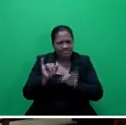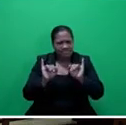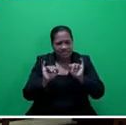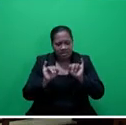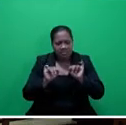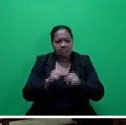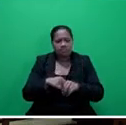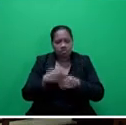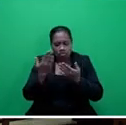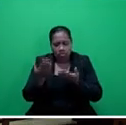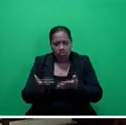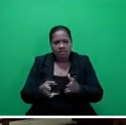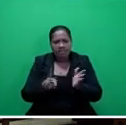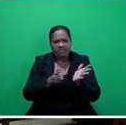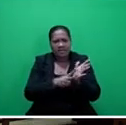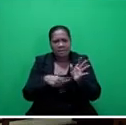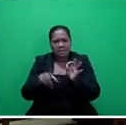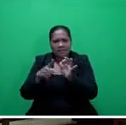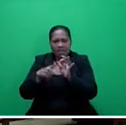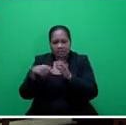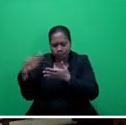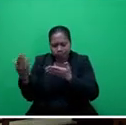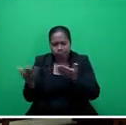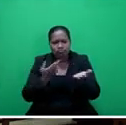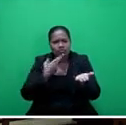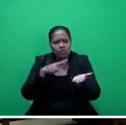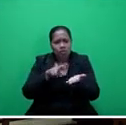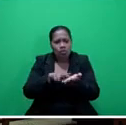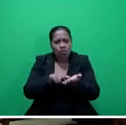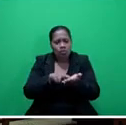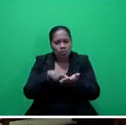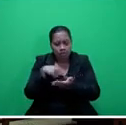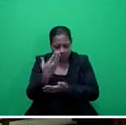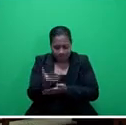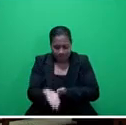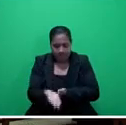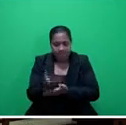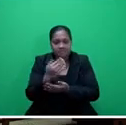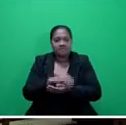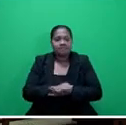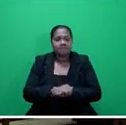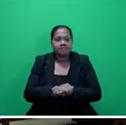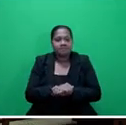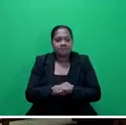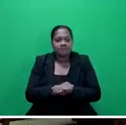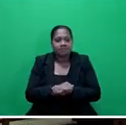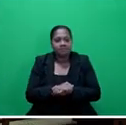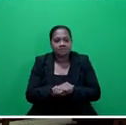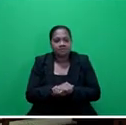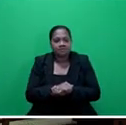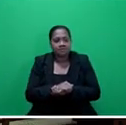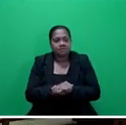Viam Pillay, to table his report. You have the floor, sir.